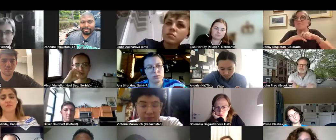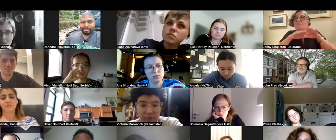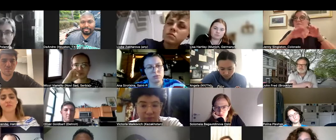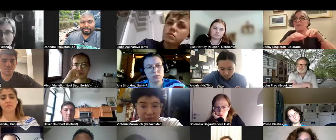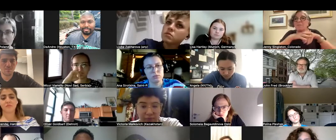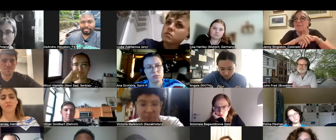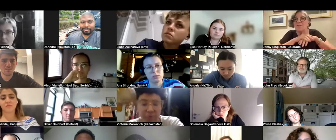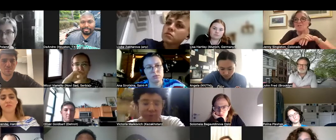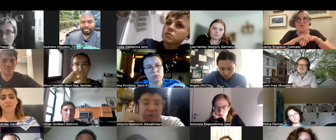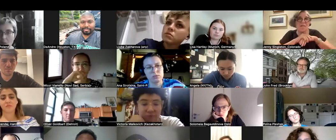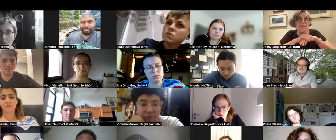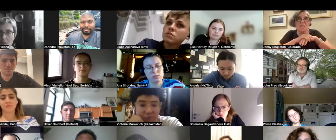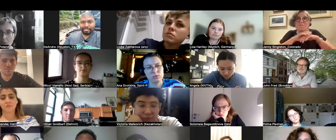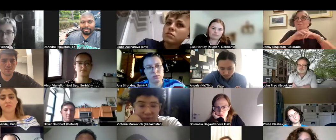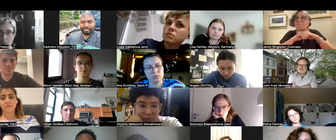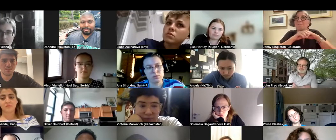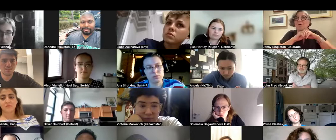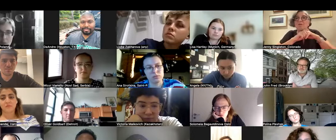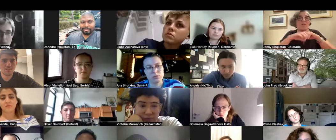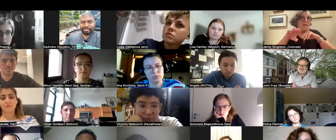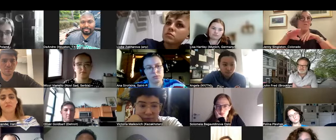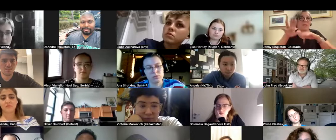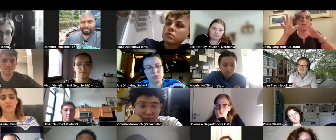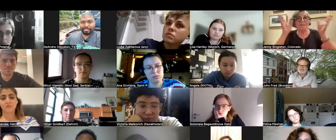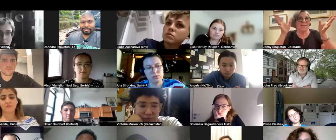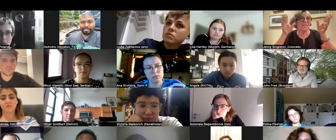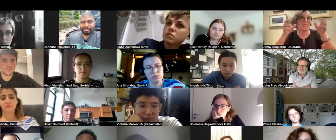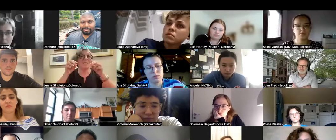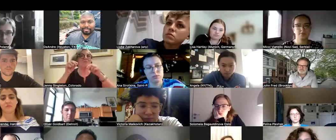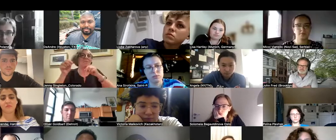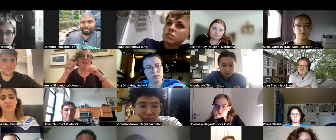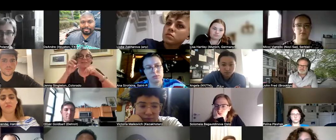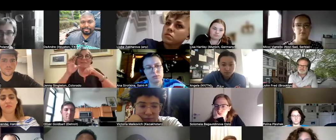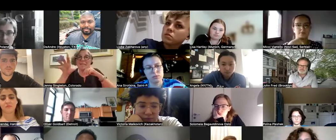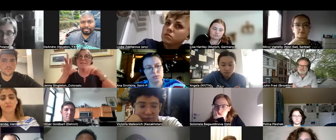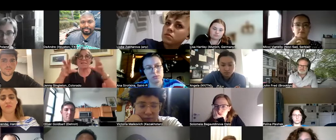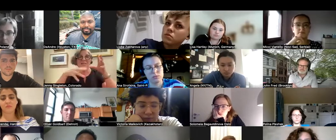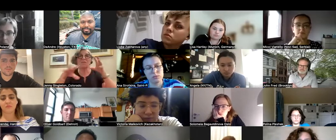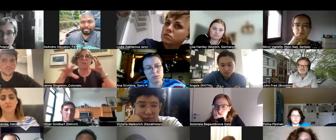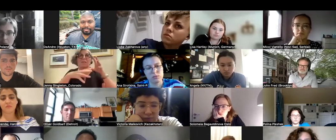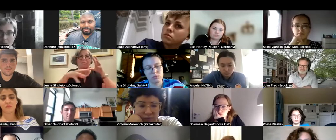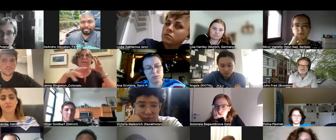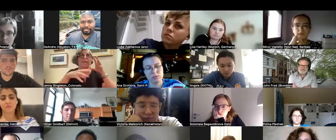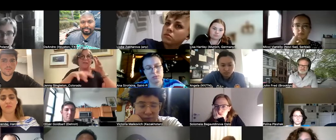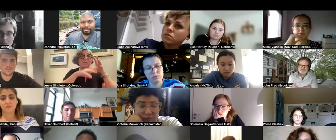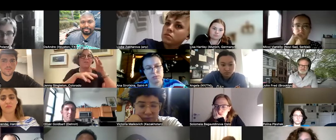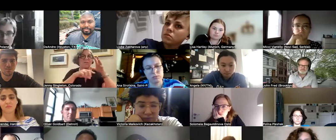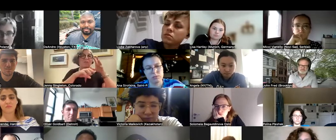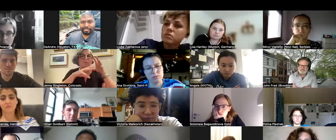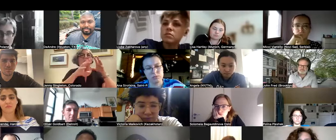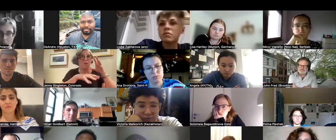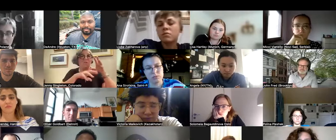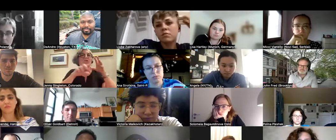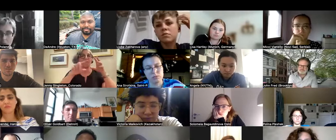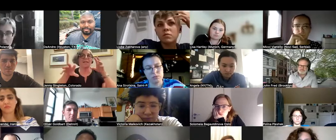terms of the family history of Polish Sign Language, I know it exists. I don't know. I think it's historically related also